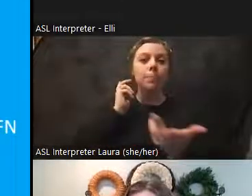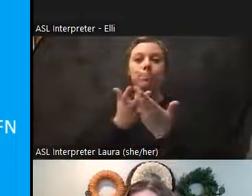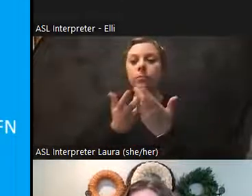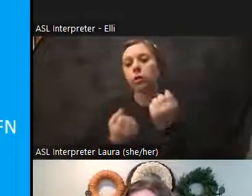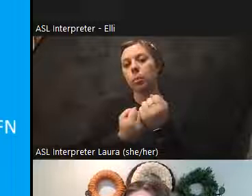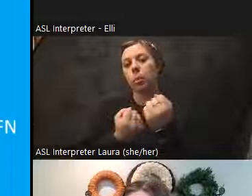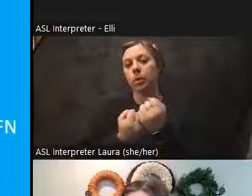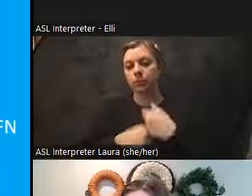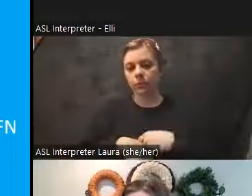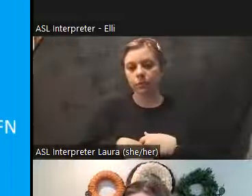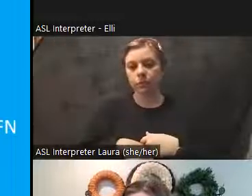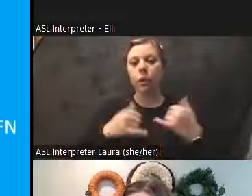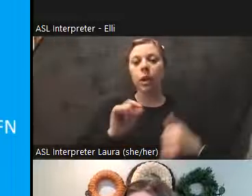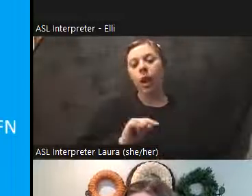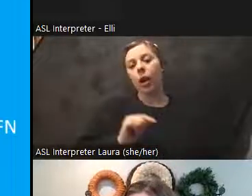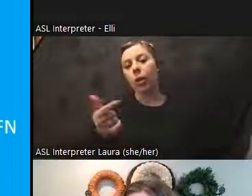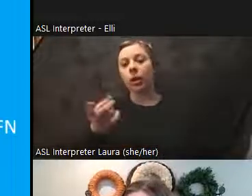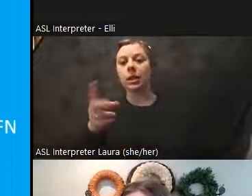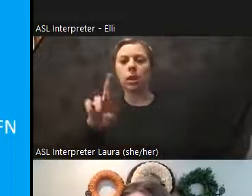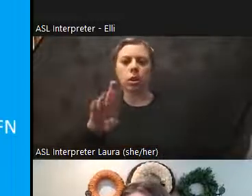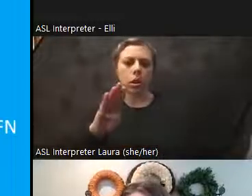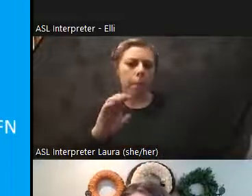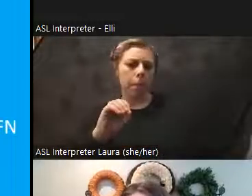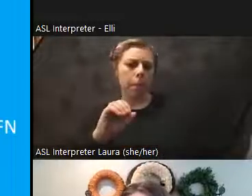to Dr. Volz quickly to introduce herself.